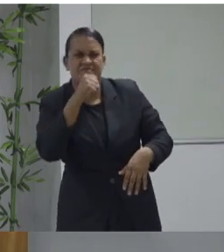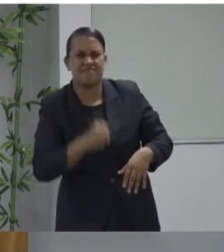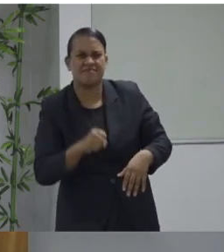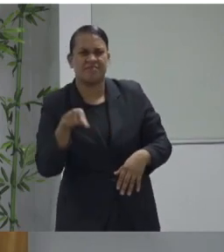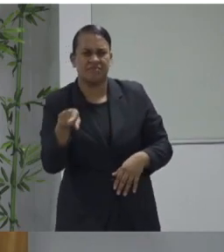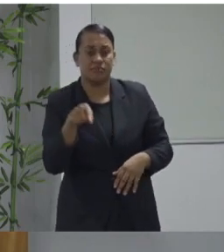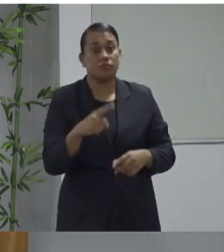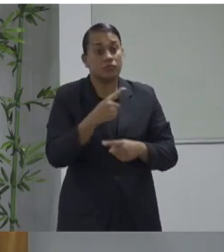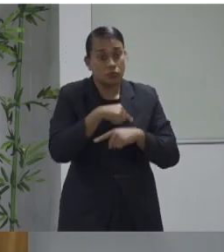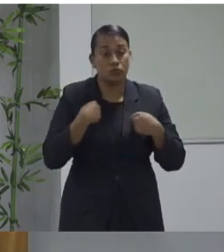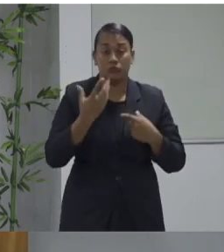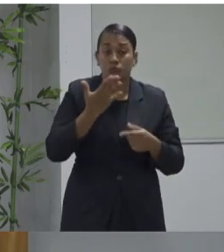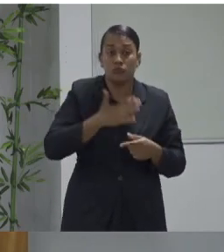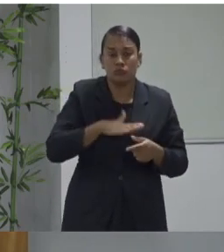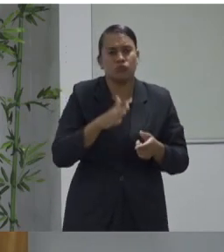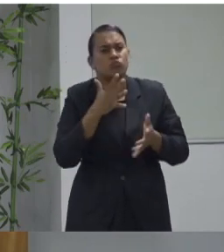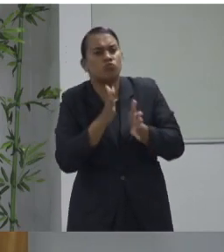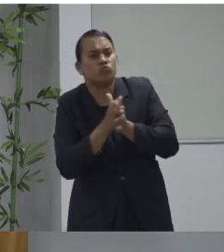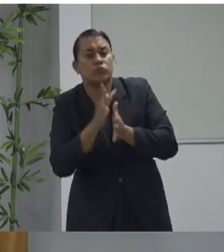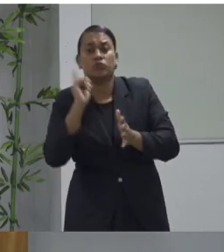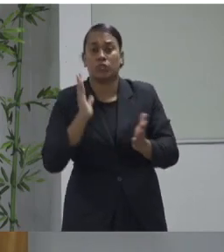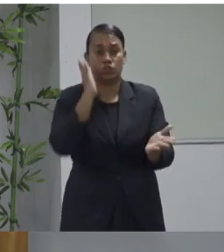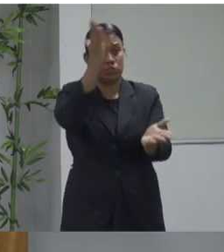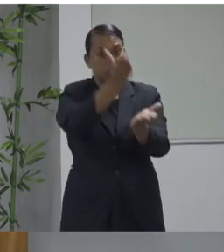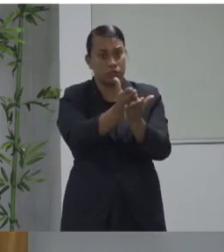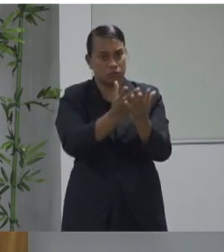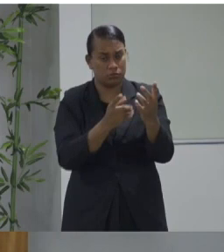in those who had direct contacts with him, but we